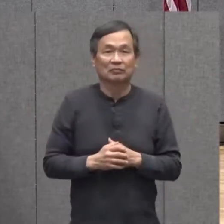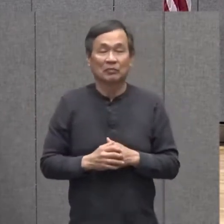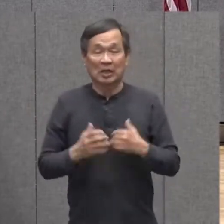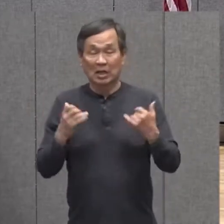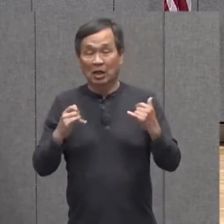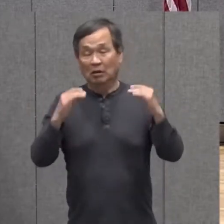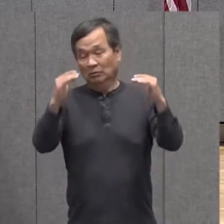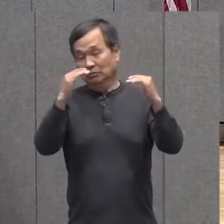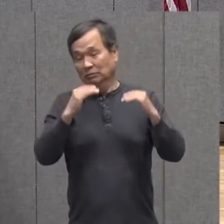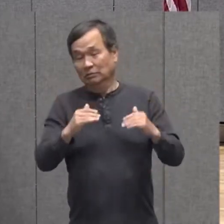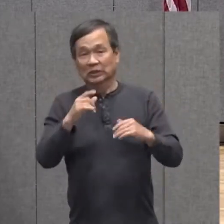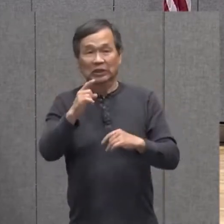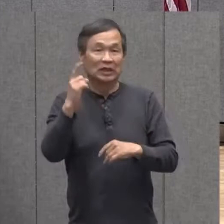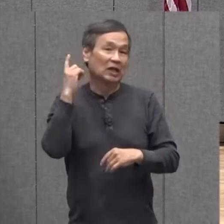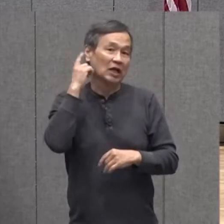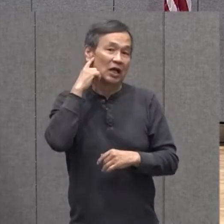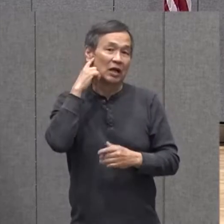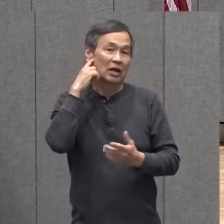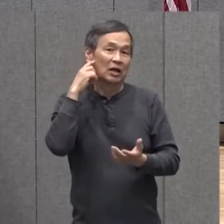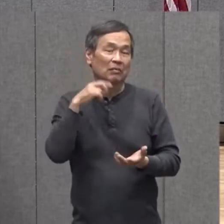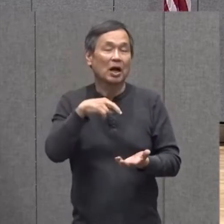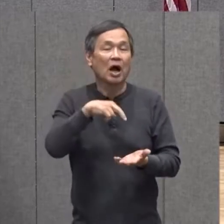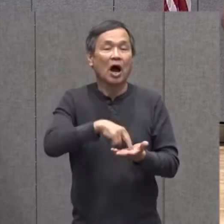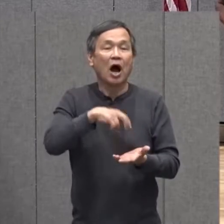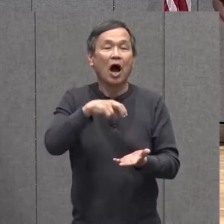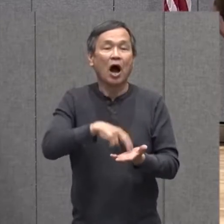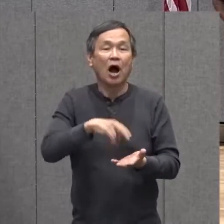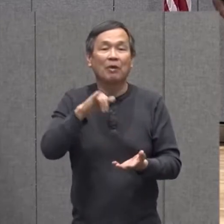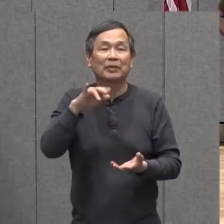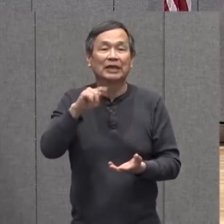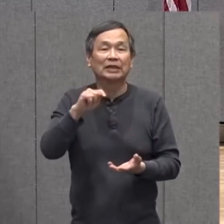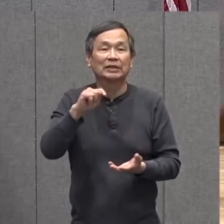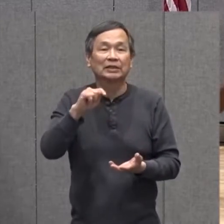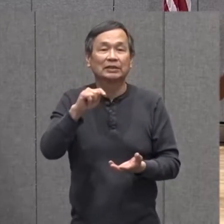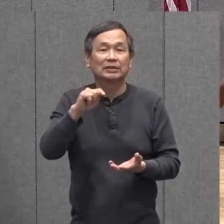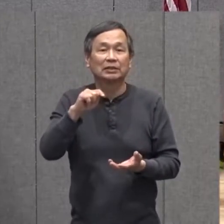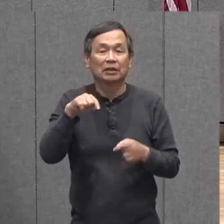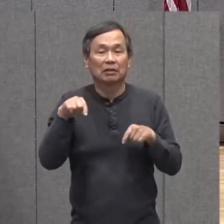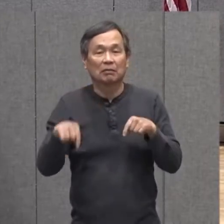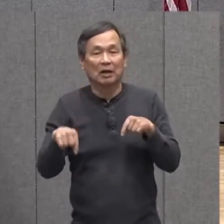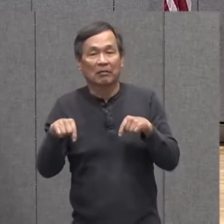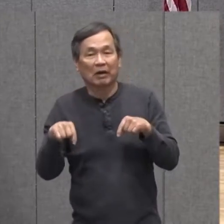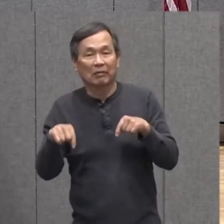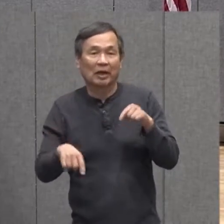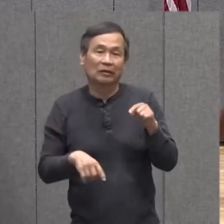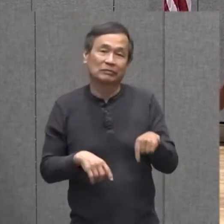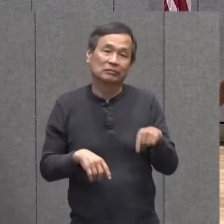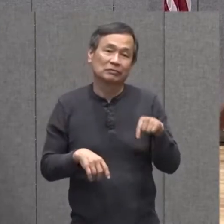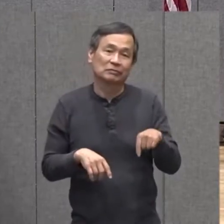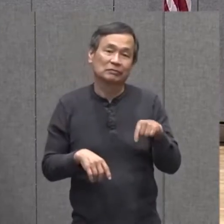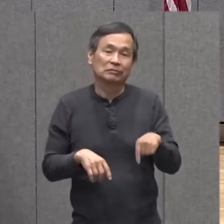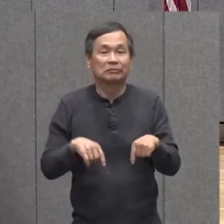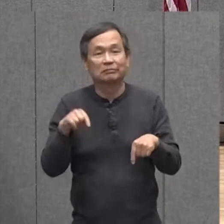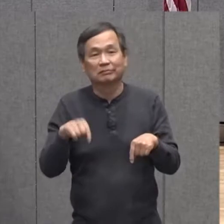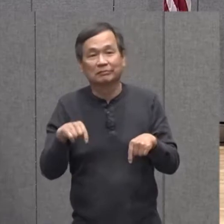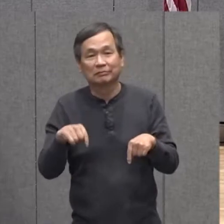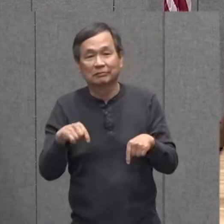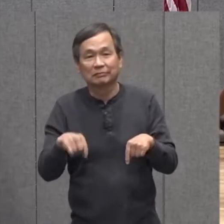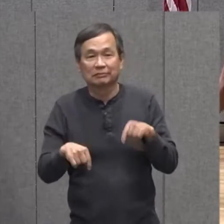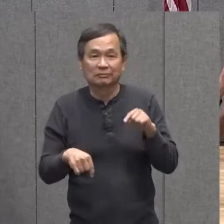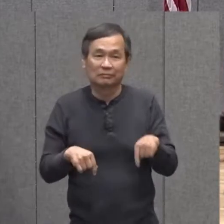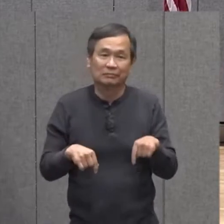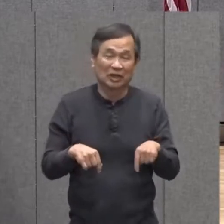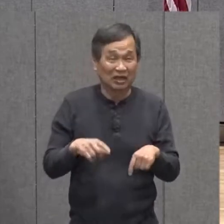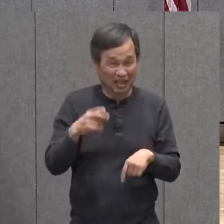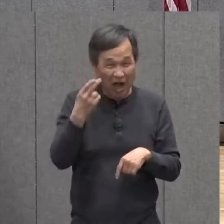then the next part, you're going to hear me say hop it out. When we hop it out, we're just going to hop from one side, hop to the other side, hop to the other side. Cuando saltamos en un pie y